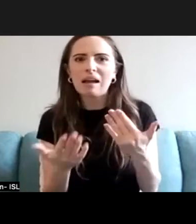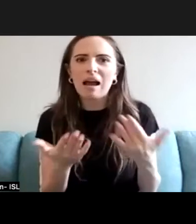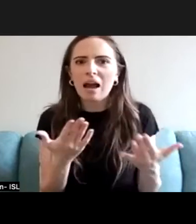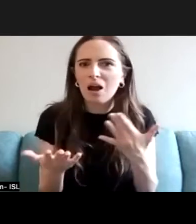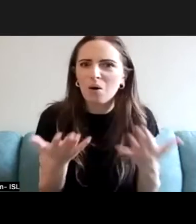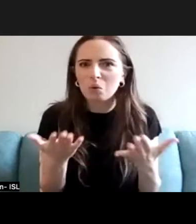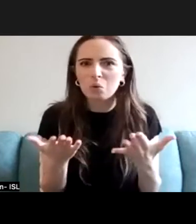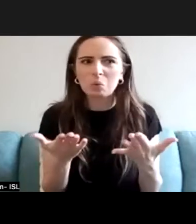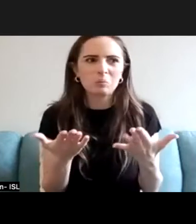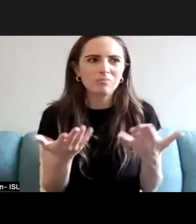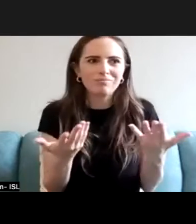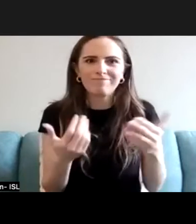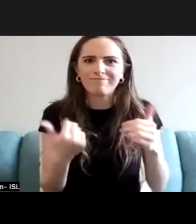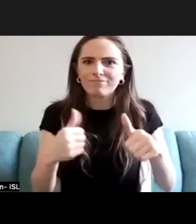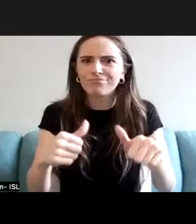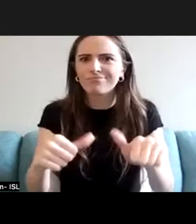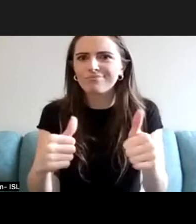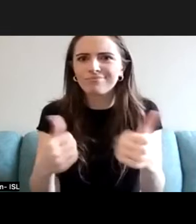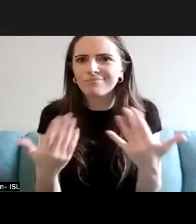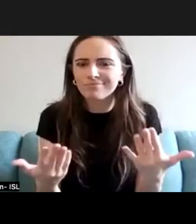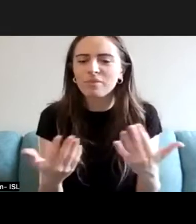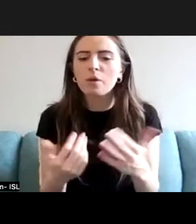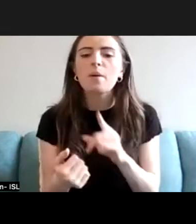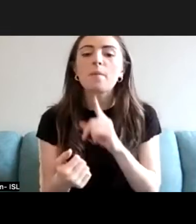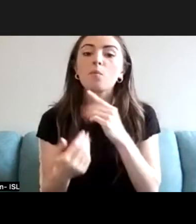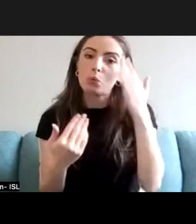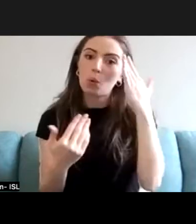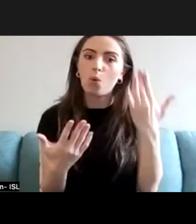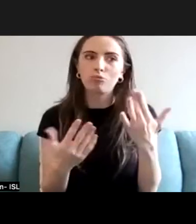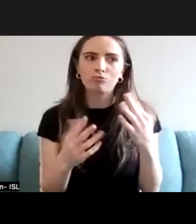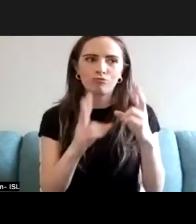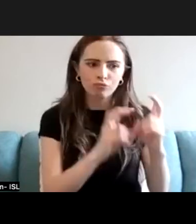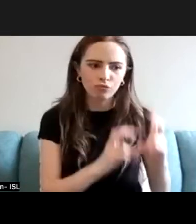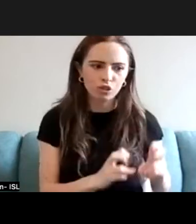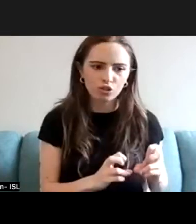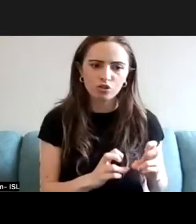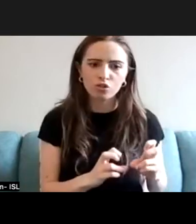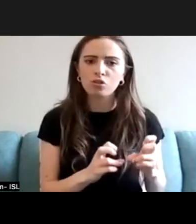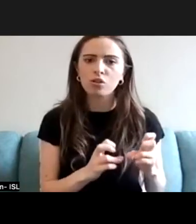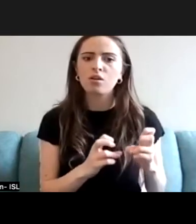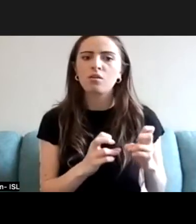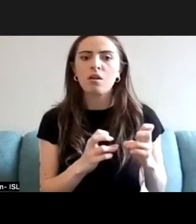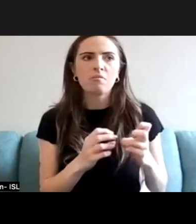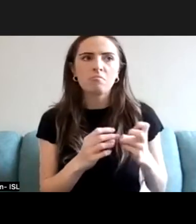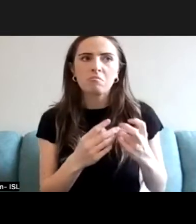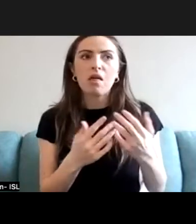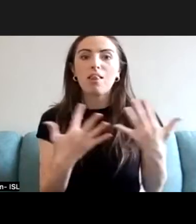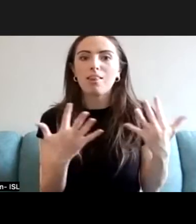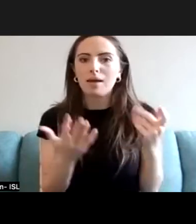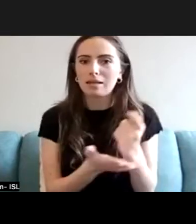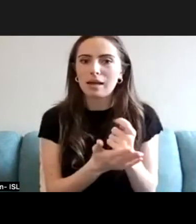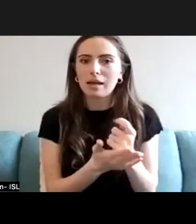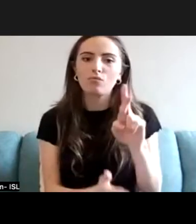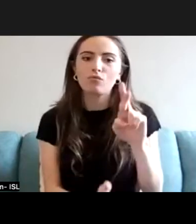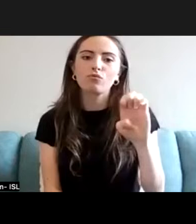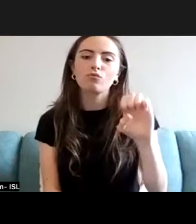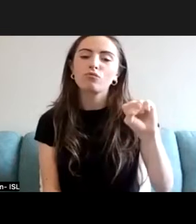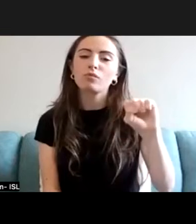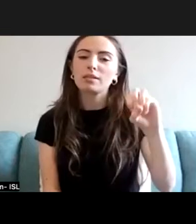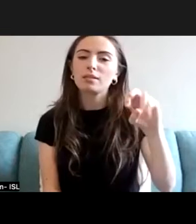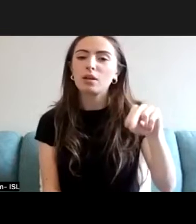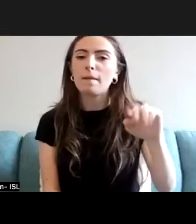business. But the reality is that we know from research that for the most part, reasonable accommodations cost an